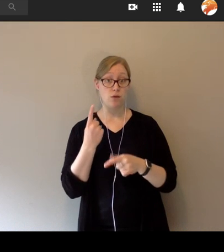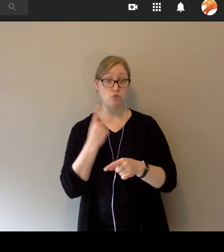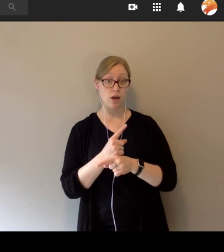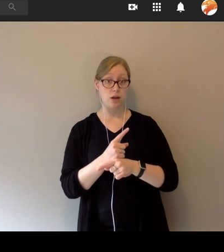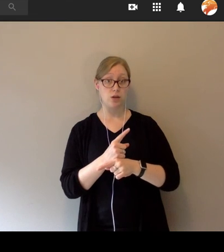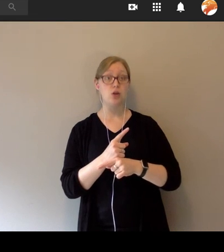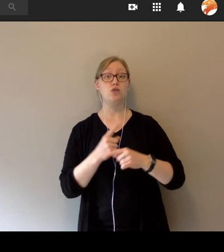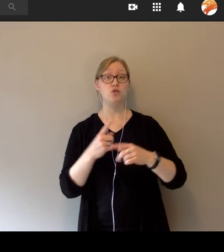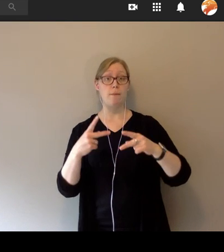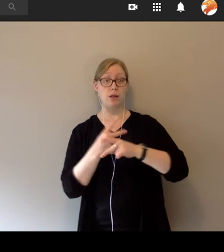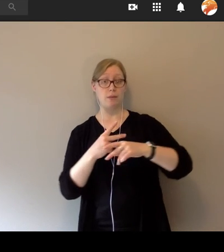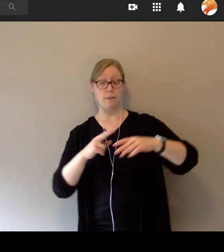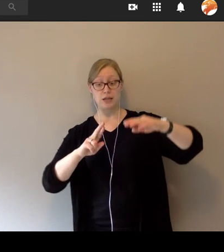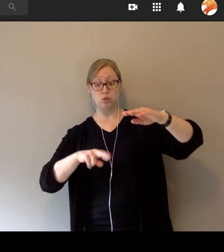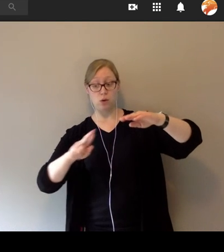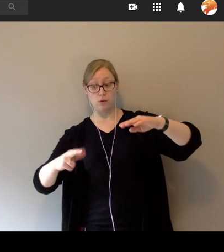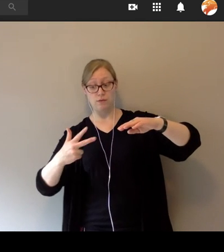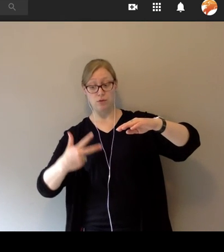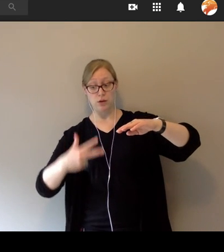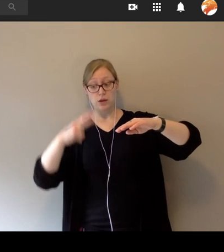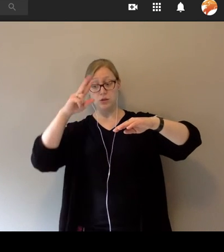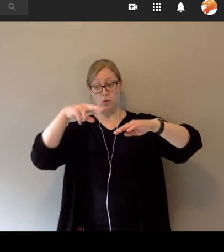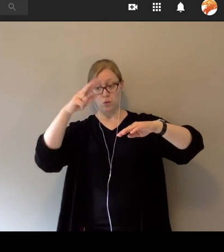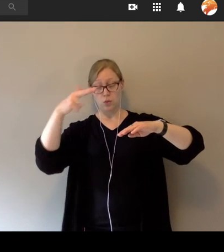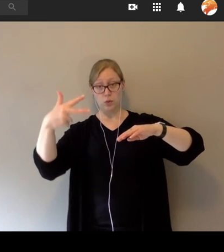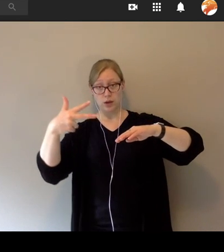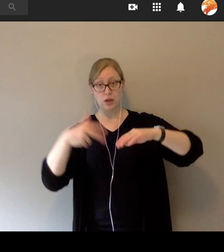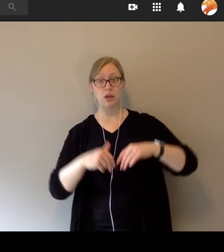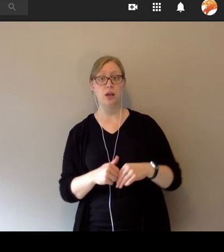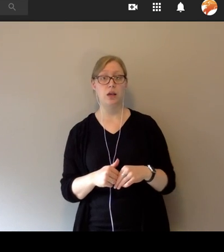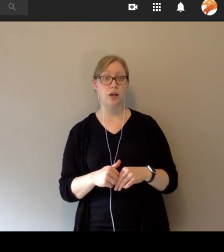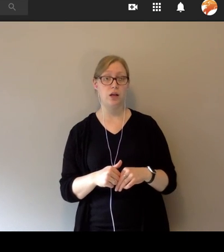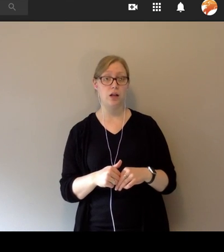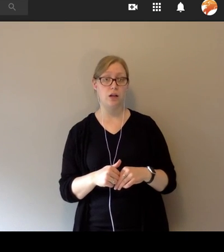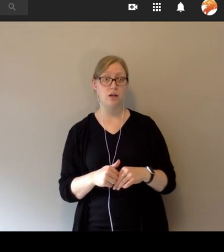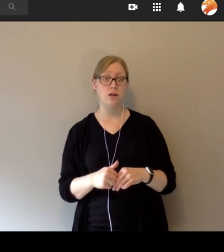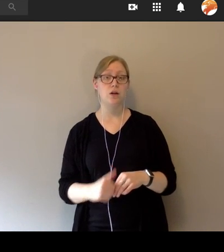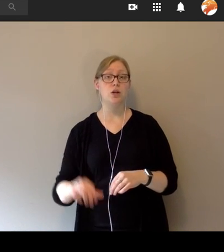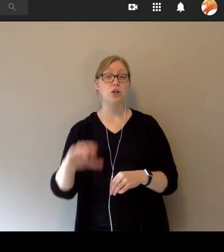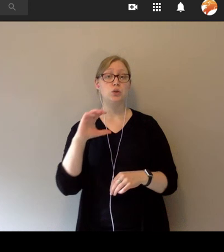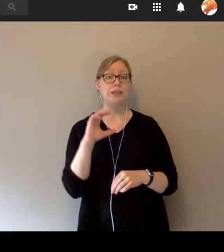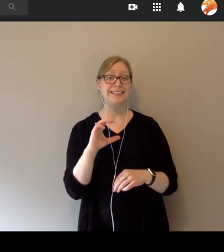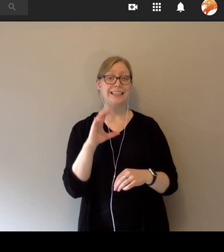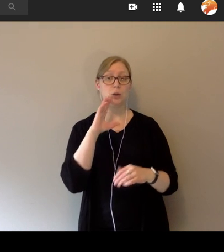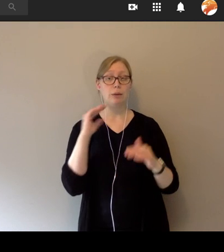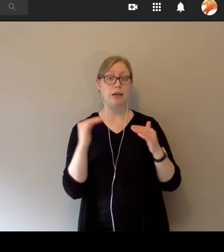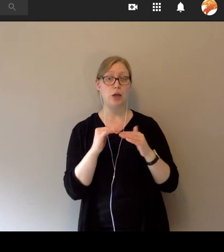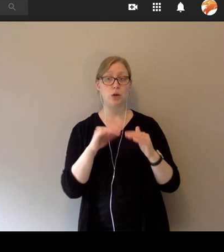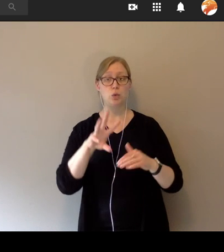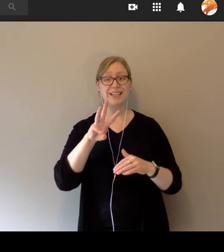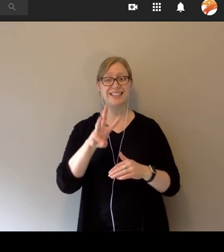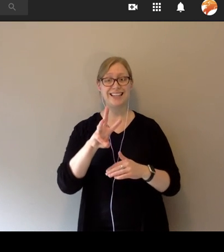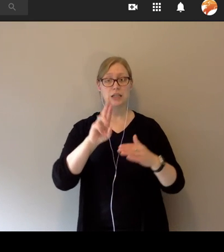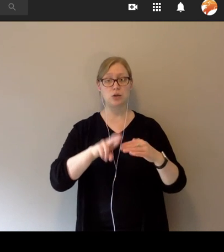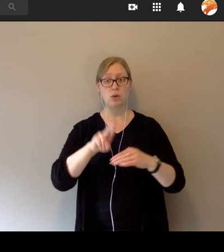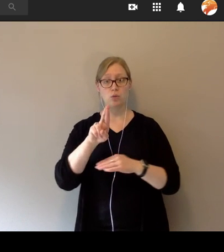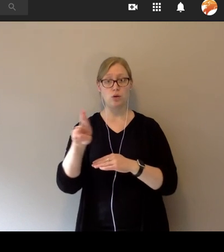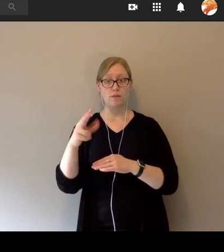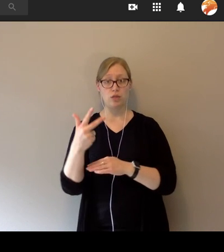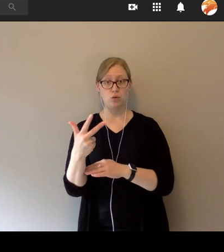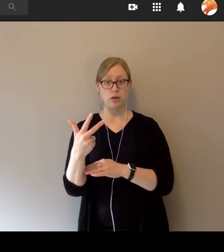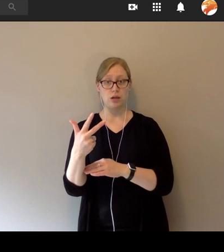root of 3. And that would give us c is going to be equal to 6 square root of 3. The square root of